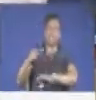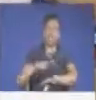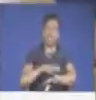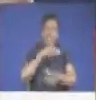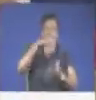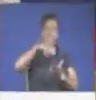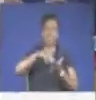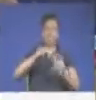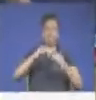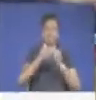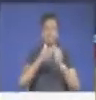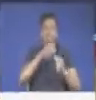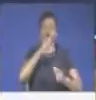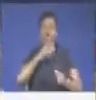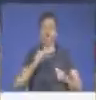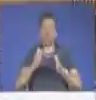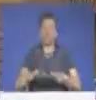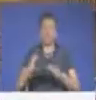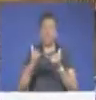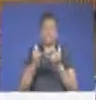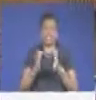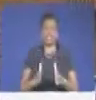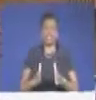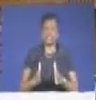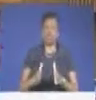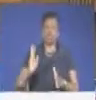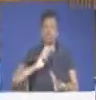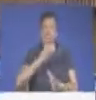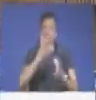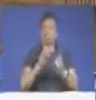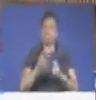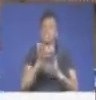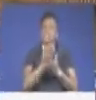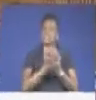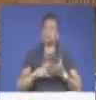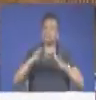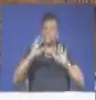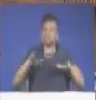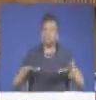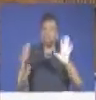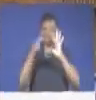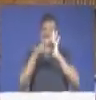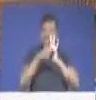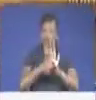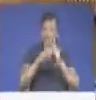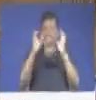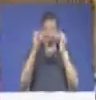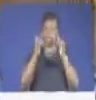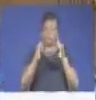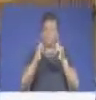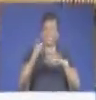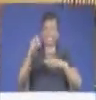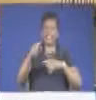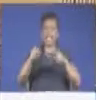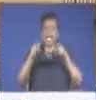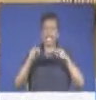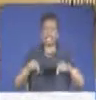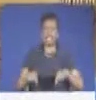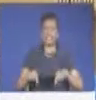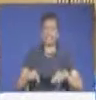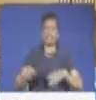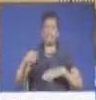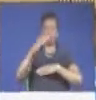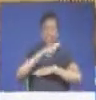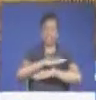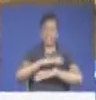players, and we wanted to get some kids. So we're putting it into all the high schools in Nassau area. We've donated equipment to all the